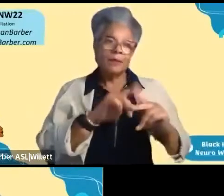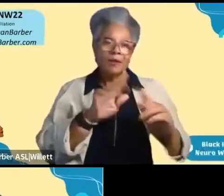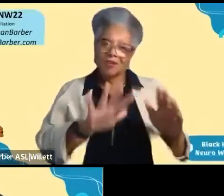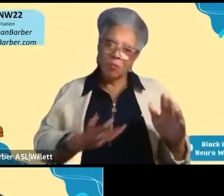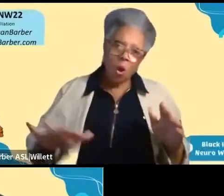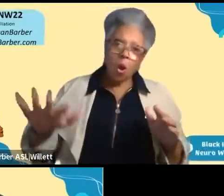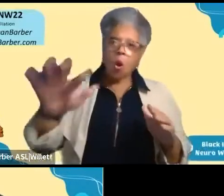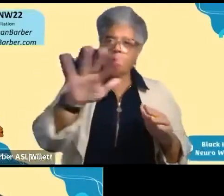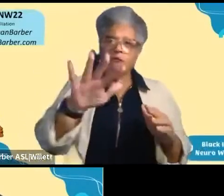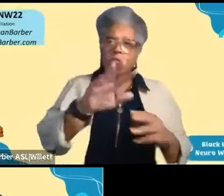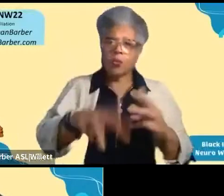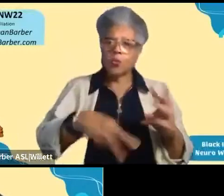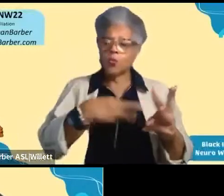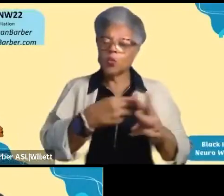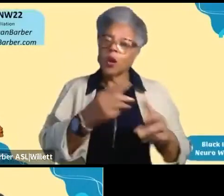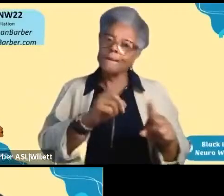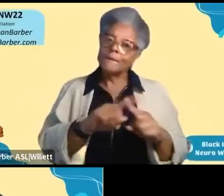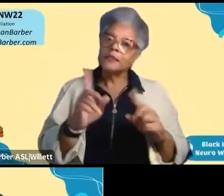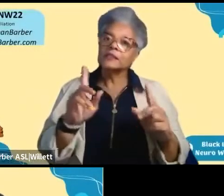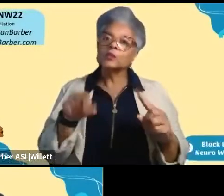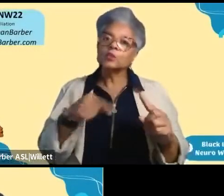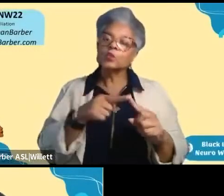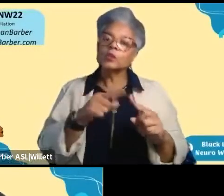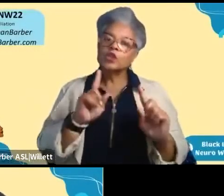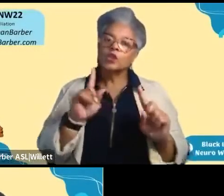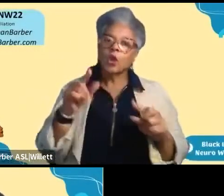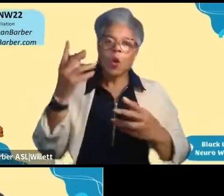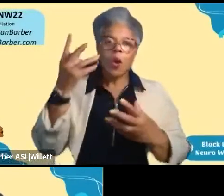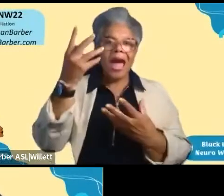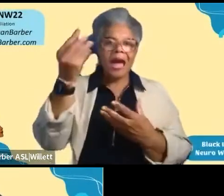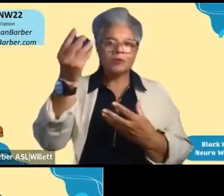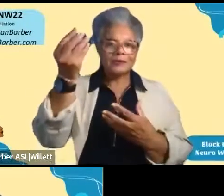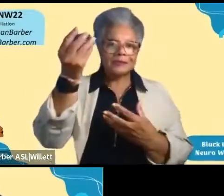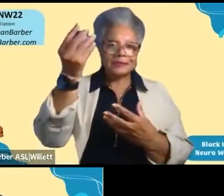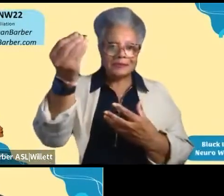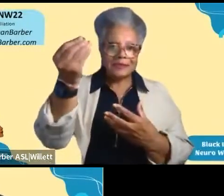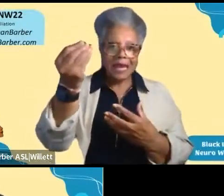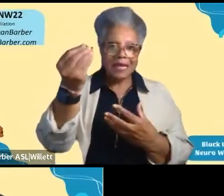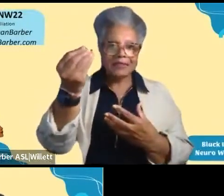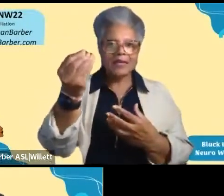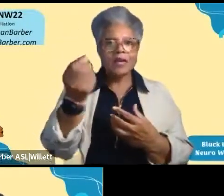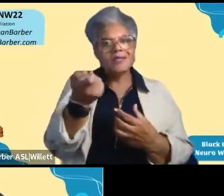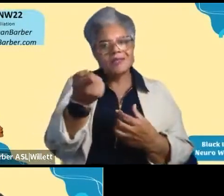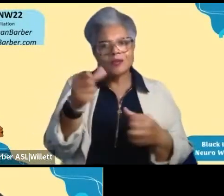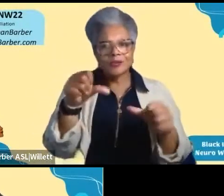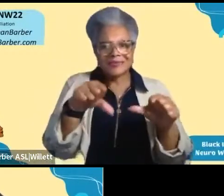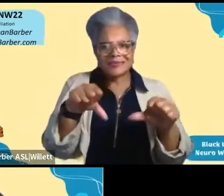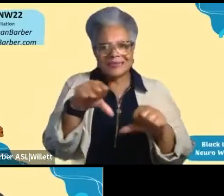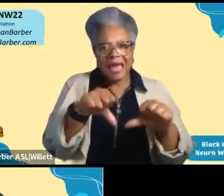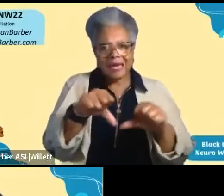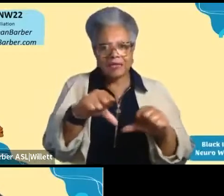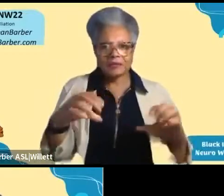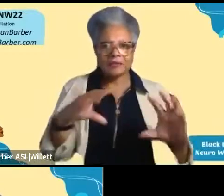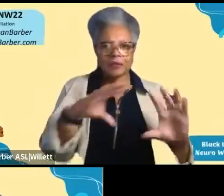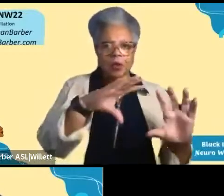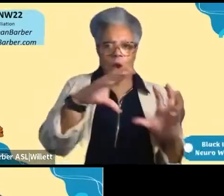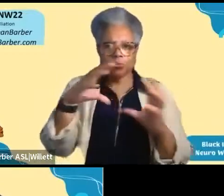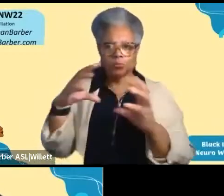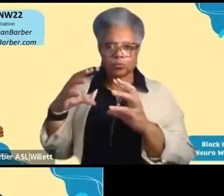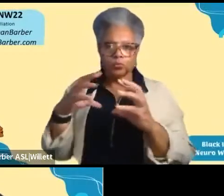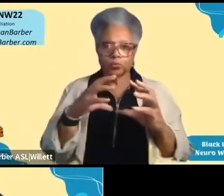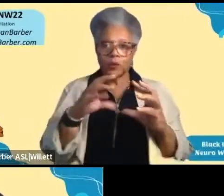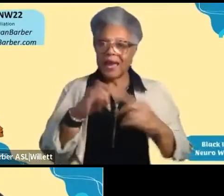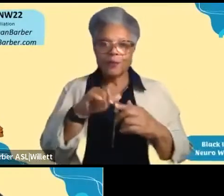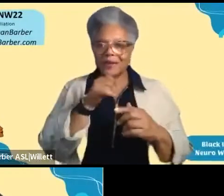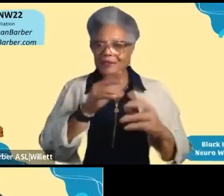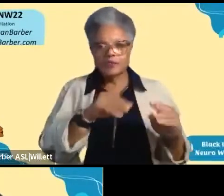the world. But it's kind of when you go outside our little science bubble, like, I wouldn't just move